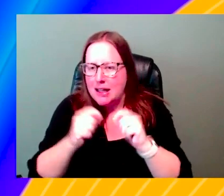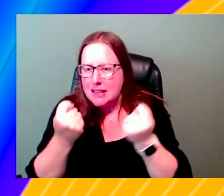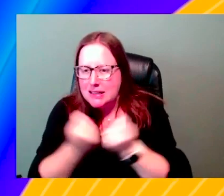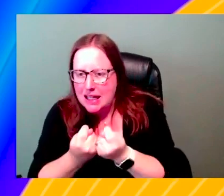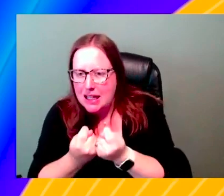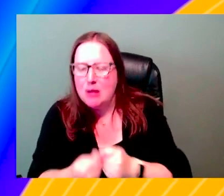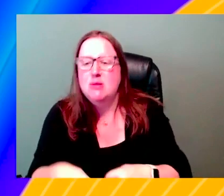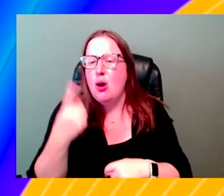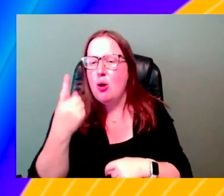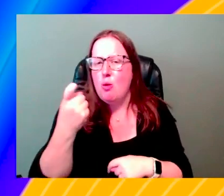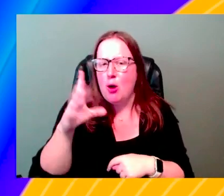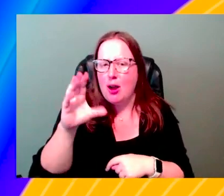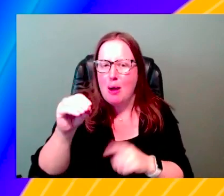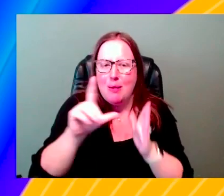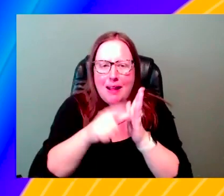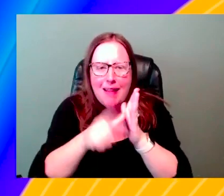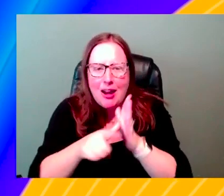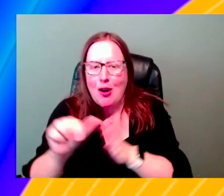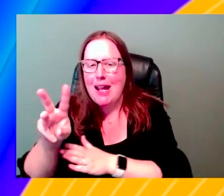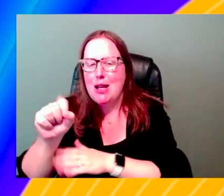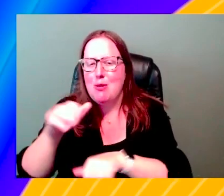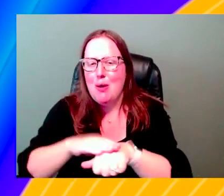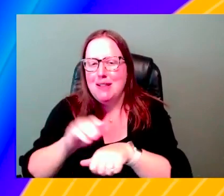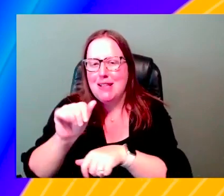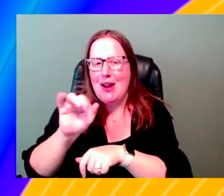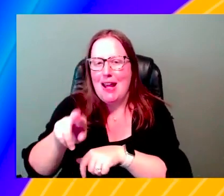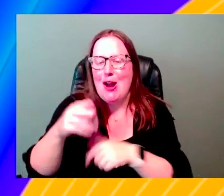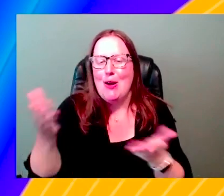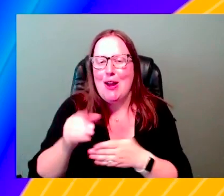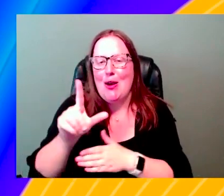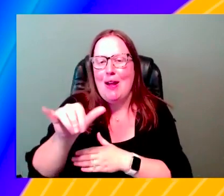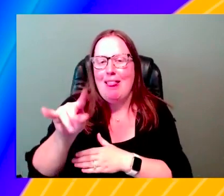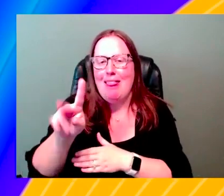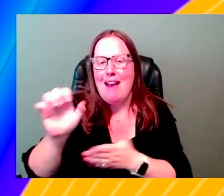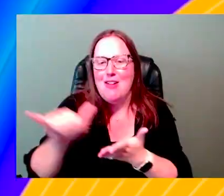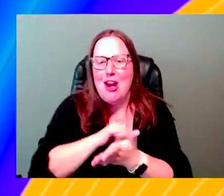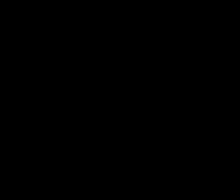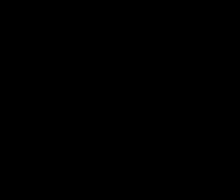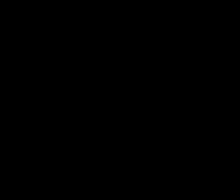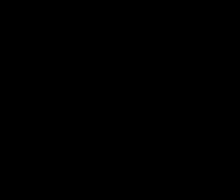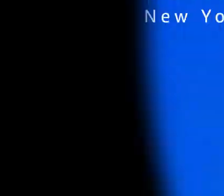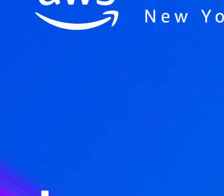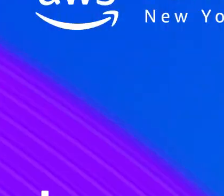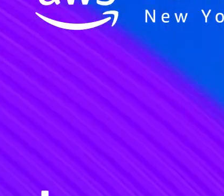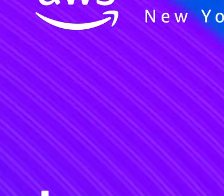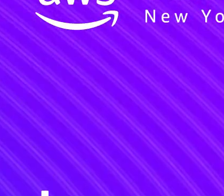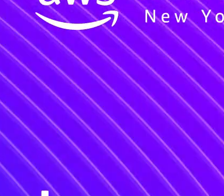AWS On Air at the New York City Summit. So see you soon. Thank you.